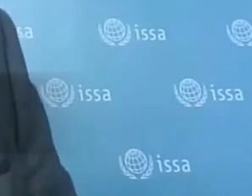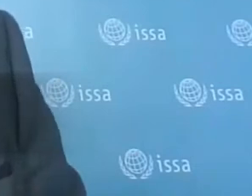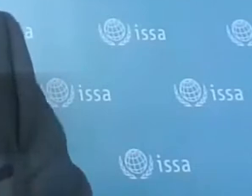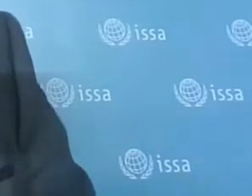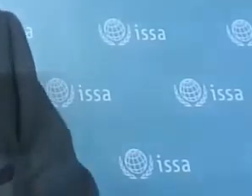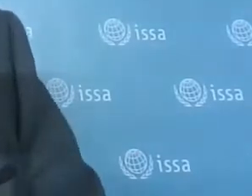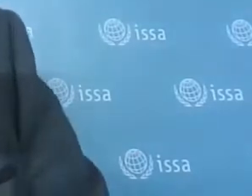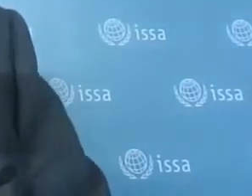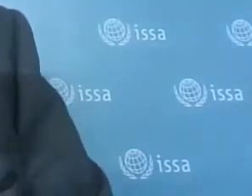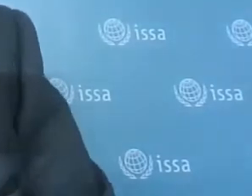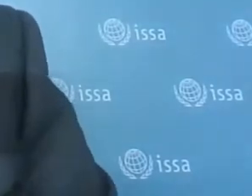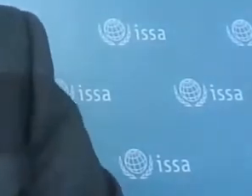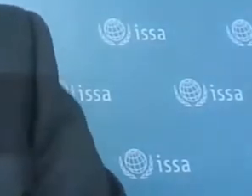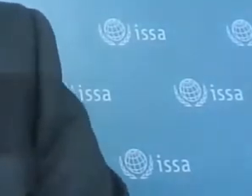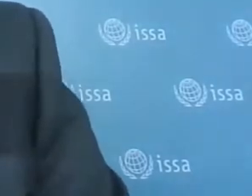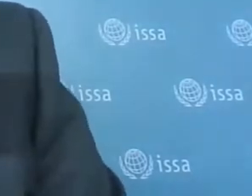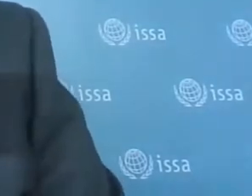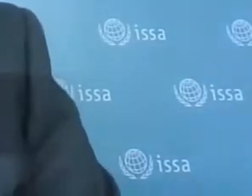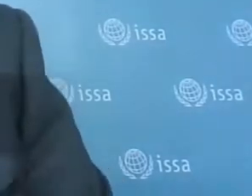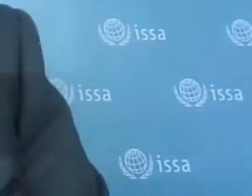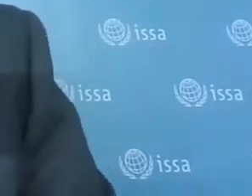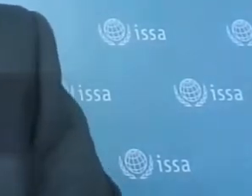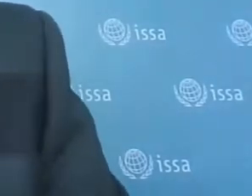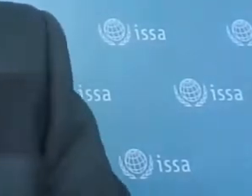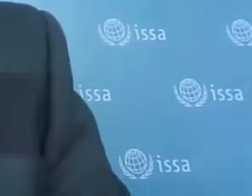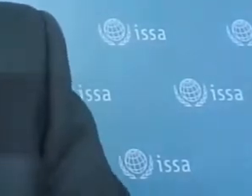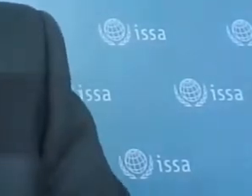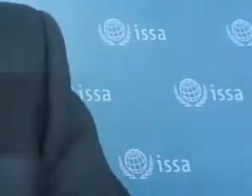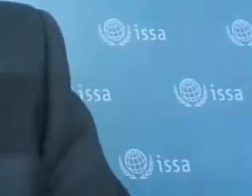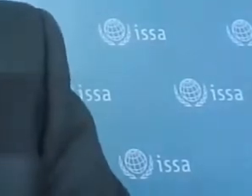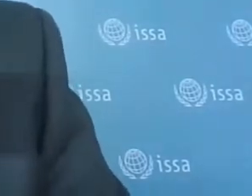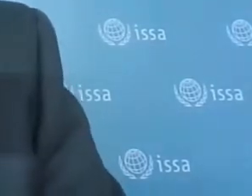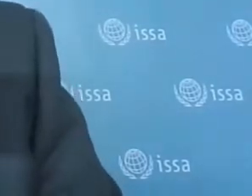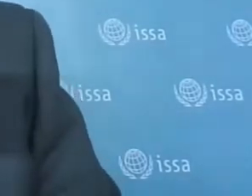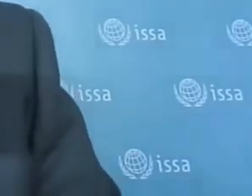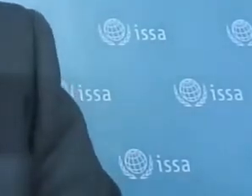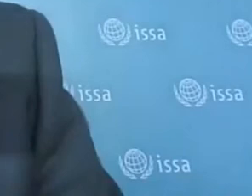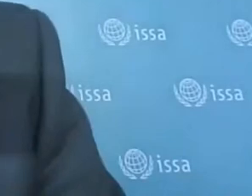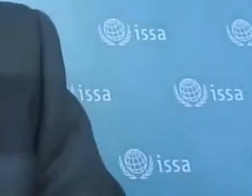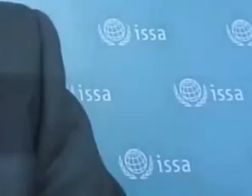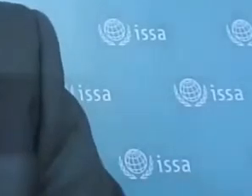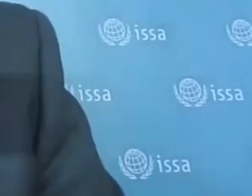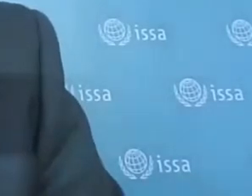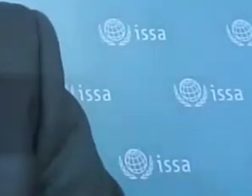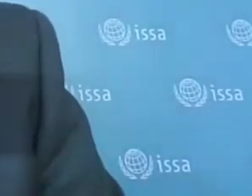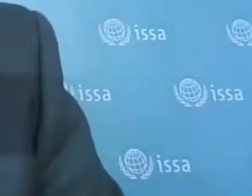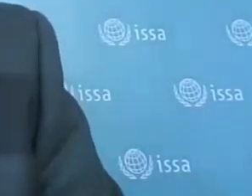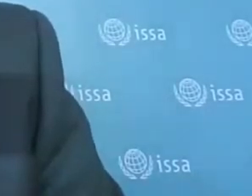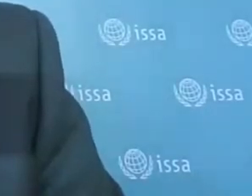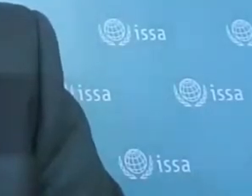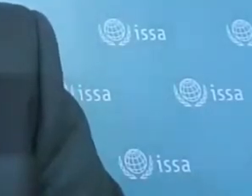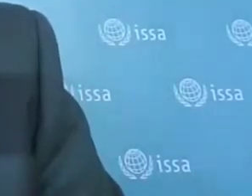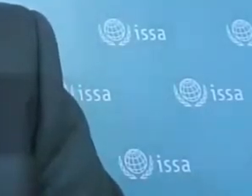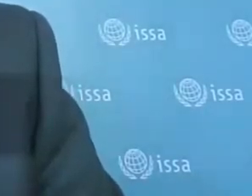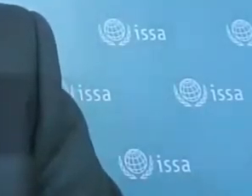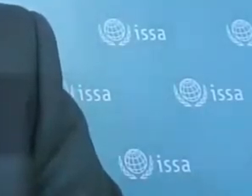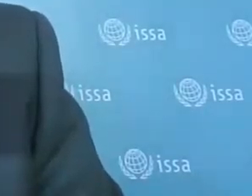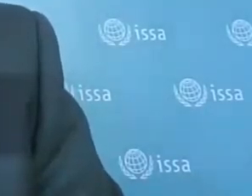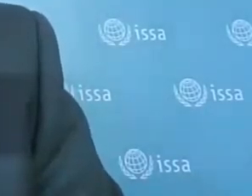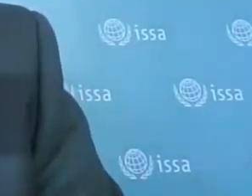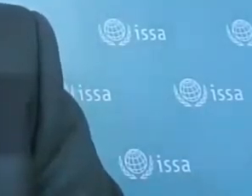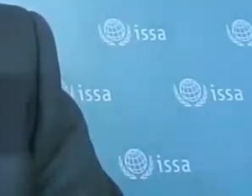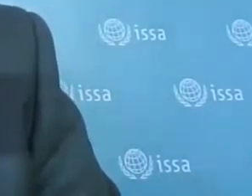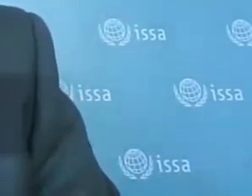life course. Ladies and gentlemen, I should like to recognize the